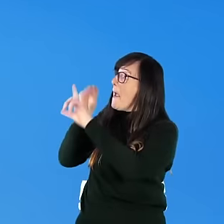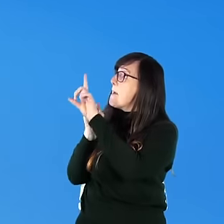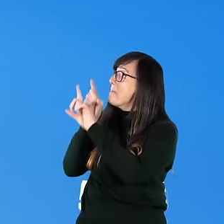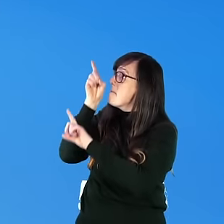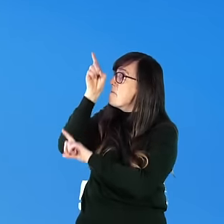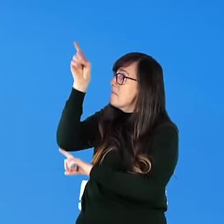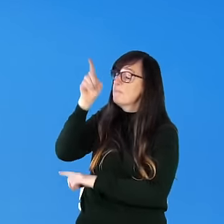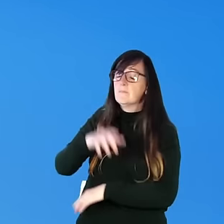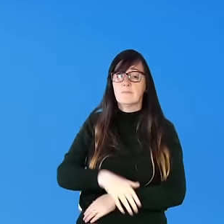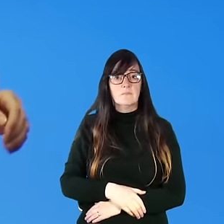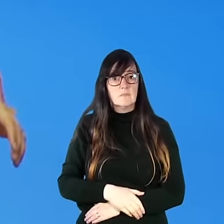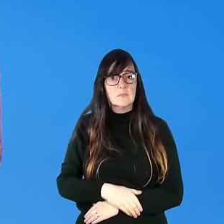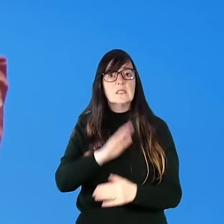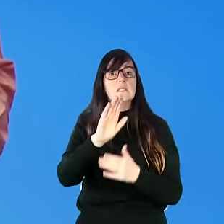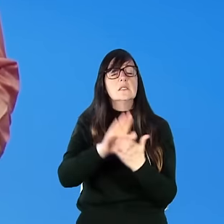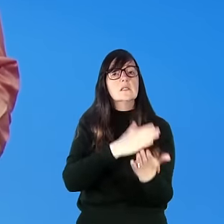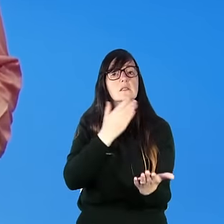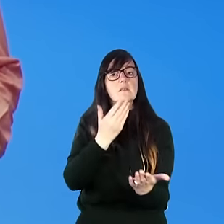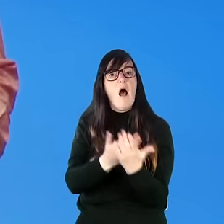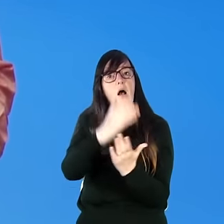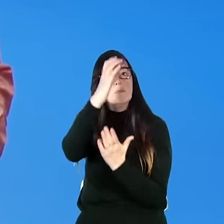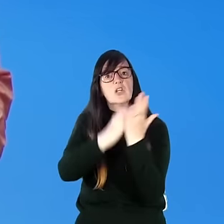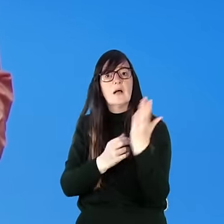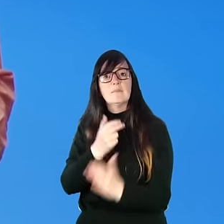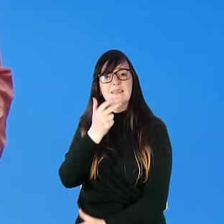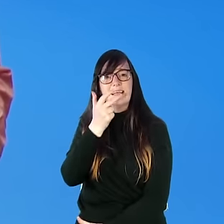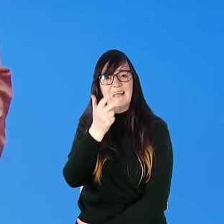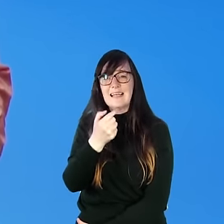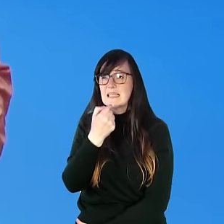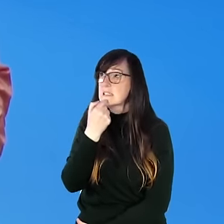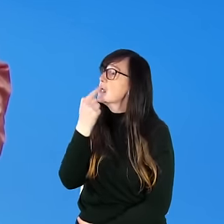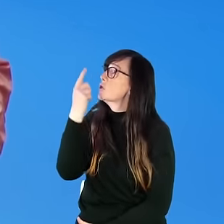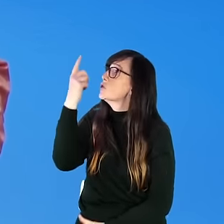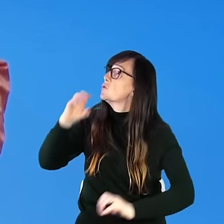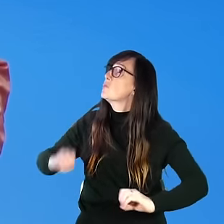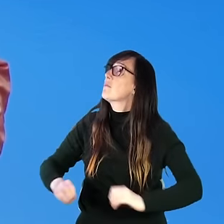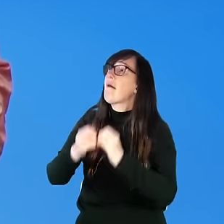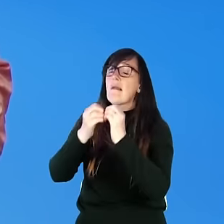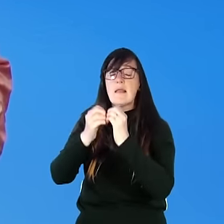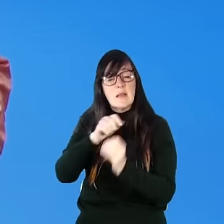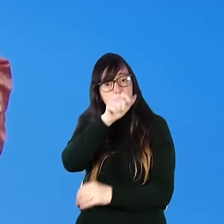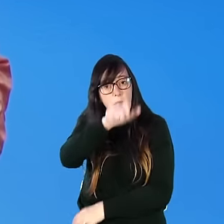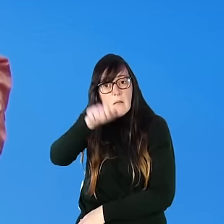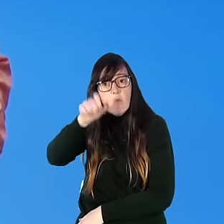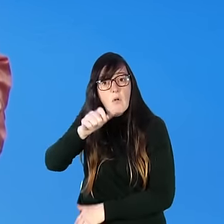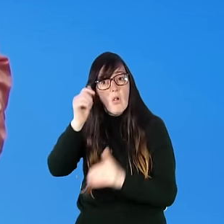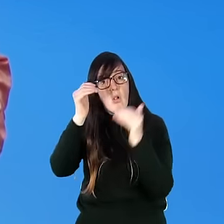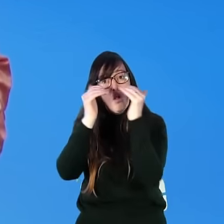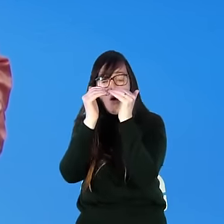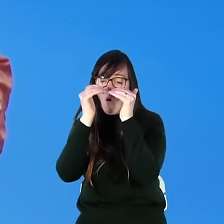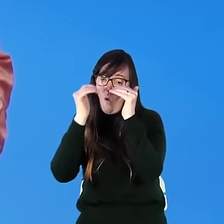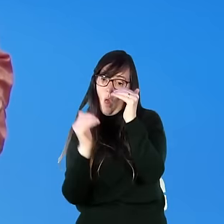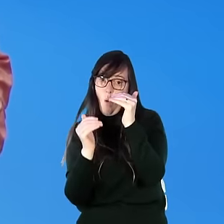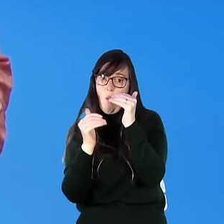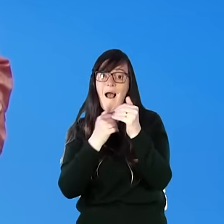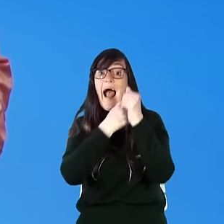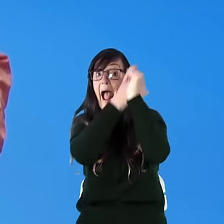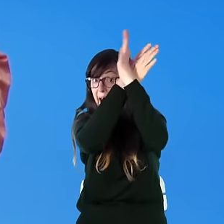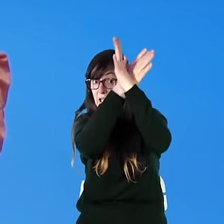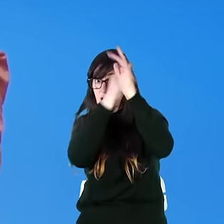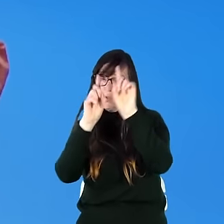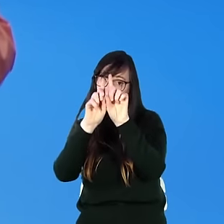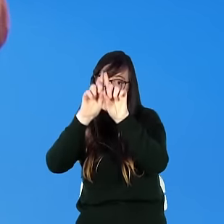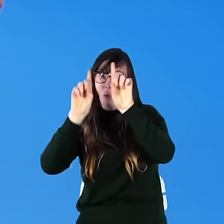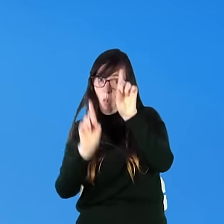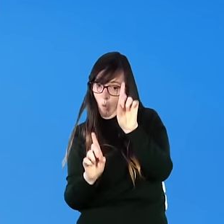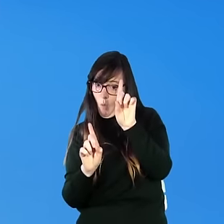Psalm 8 says, you made mankind a little lower than the angels. That is our place in the created order. Lower than